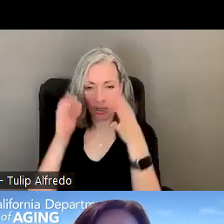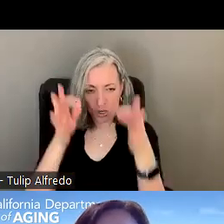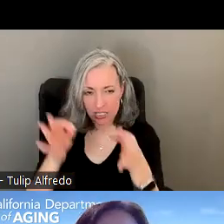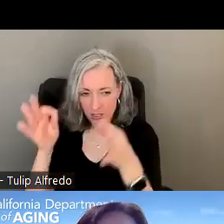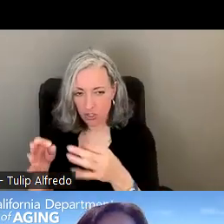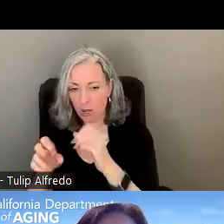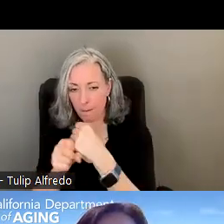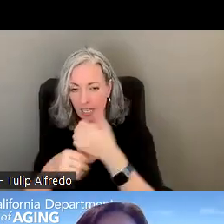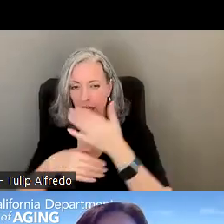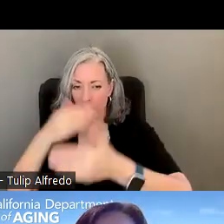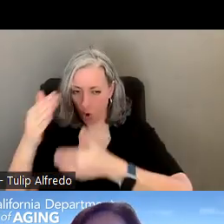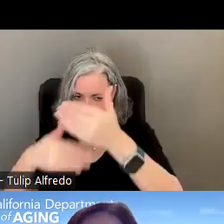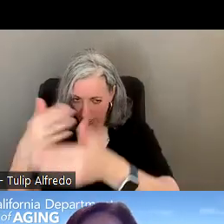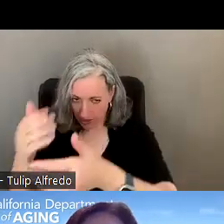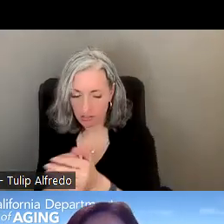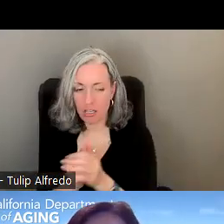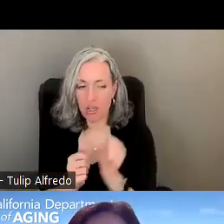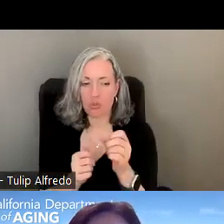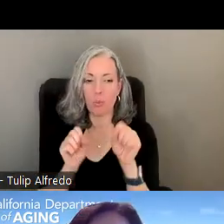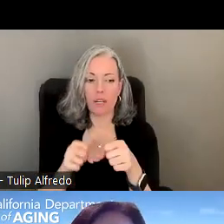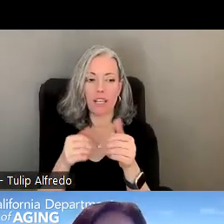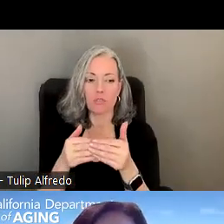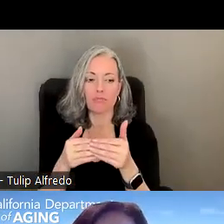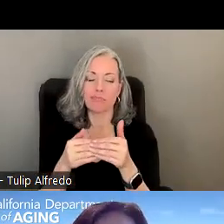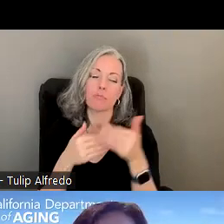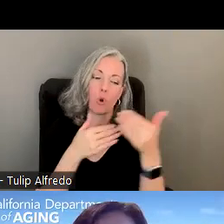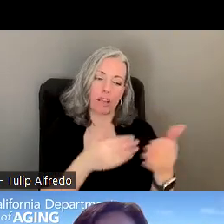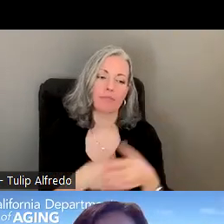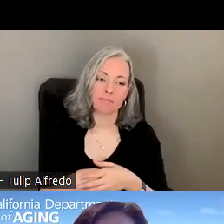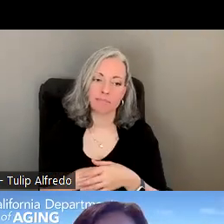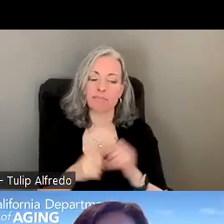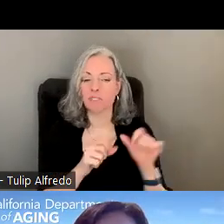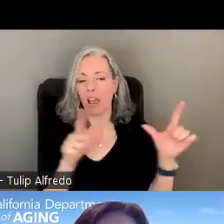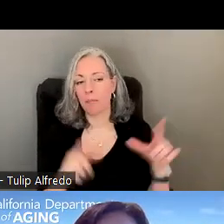process. And so we can move to the next slide, please.